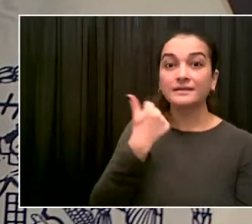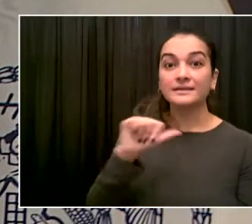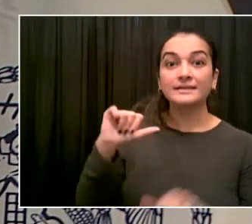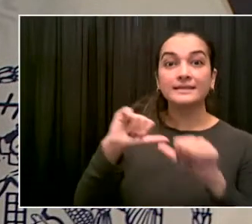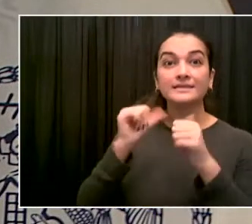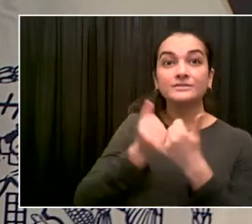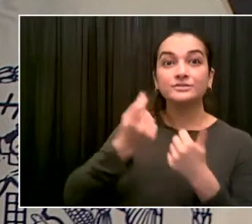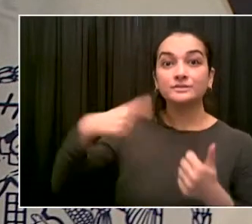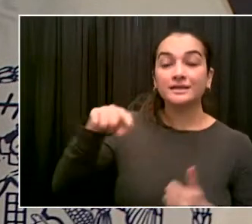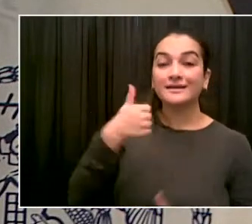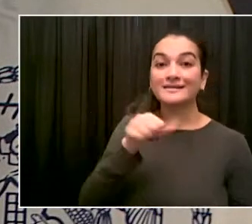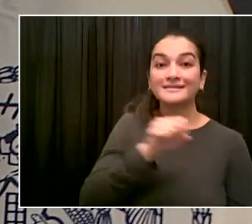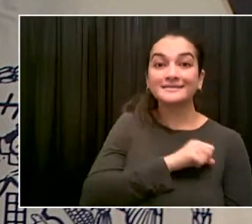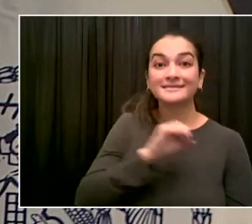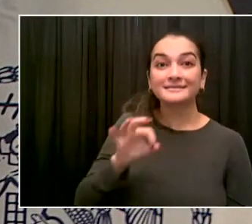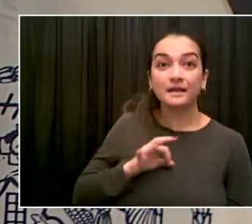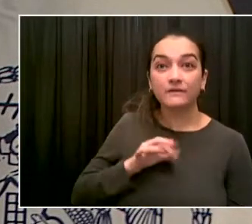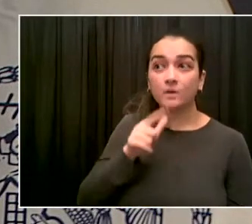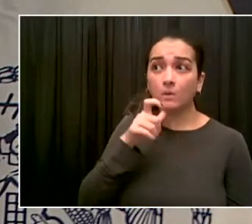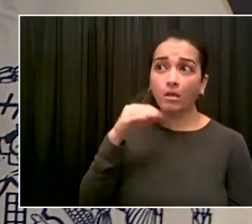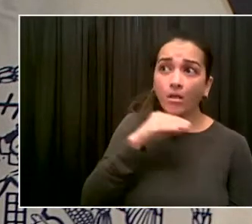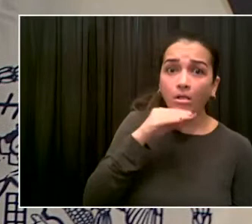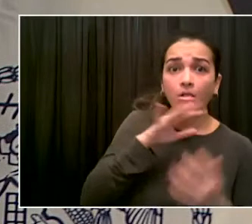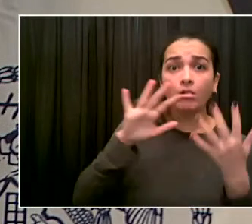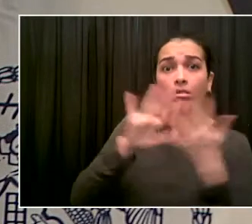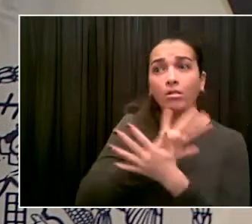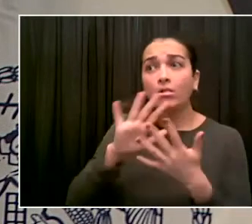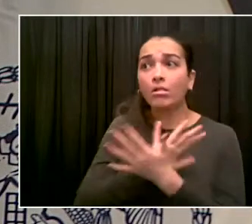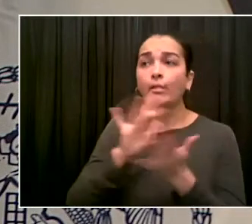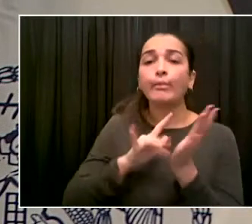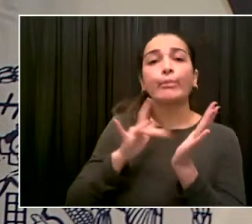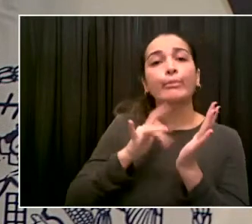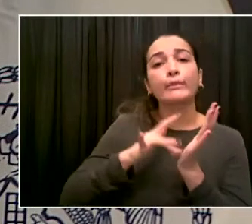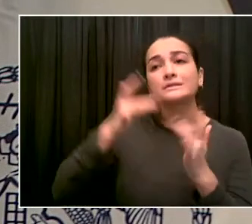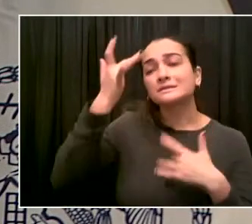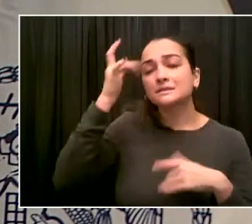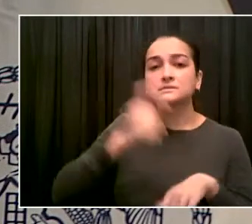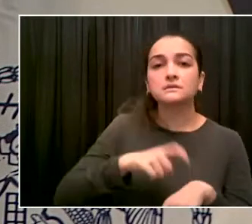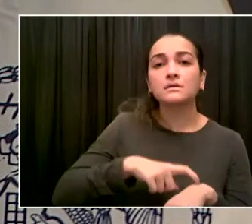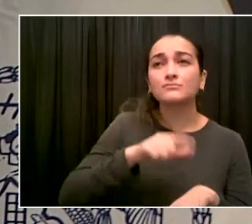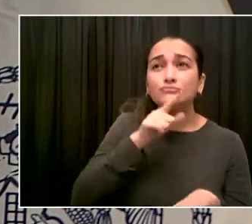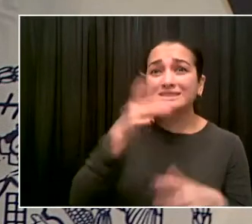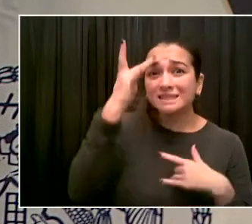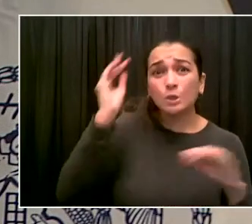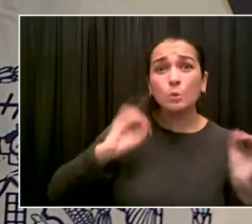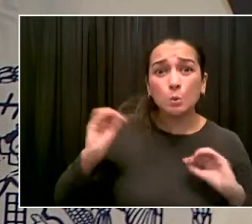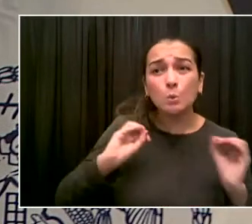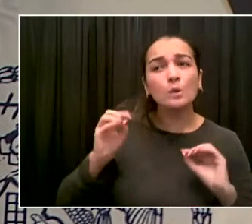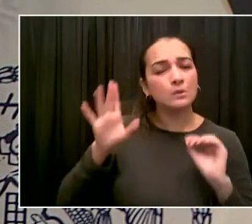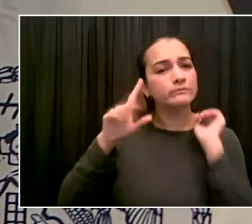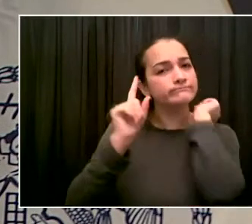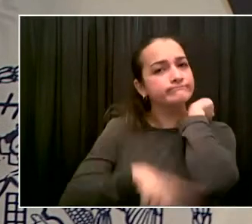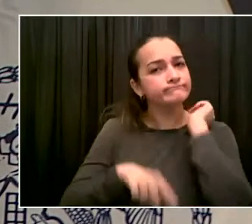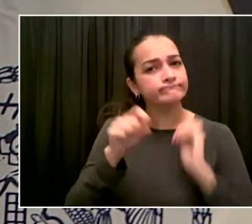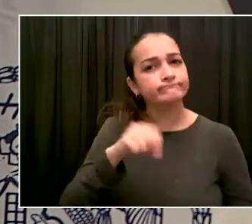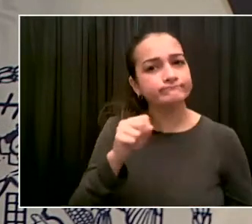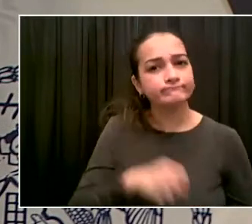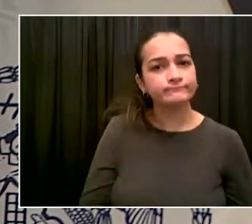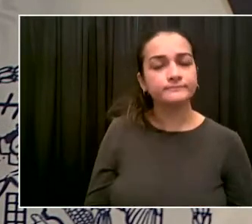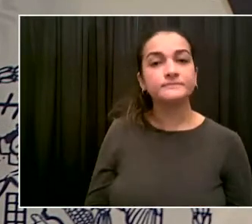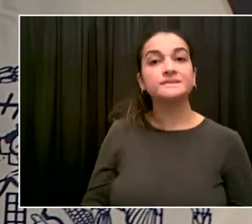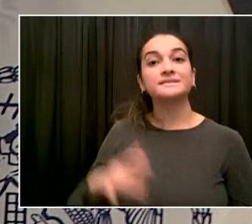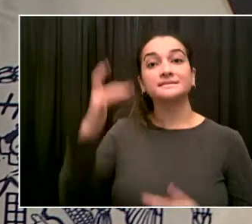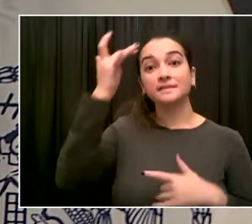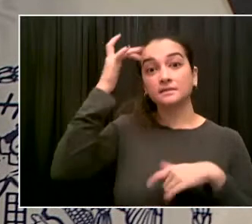serious consequences. We have sick leave for a reason. We have sick leave for people who are actually sick, but when